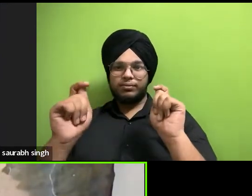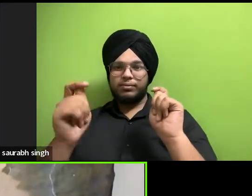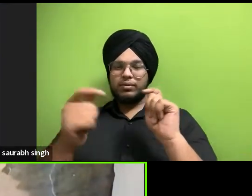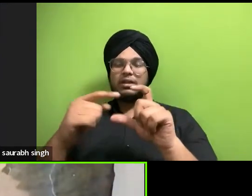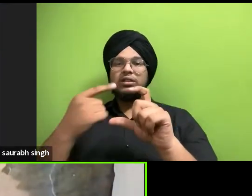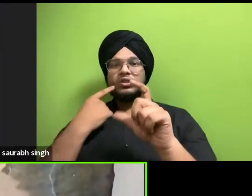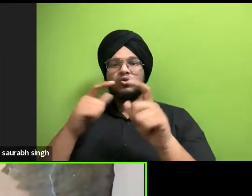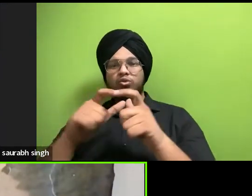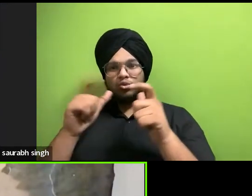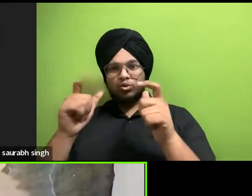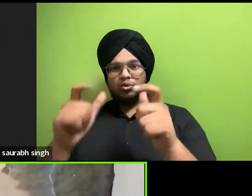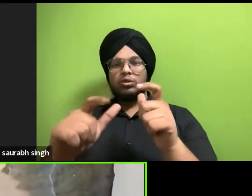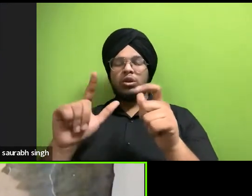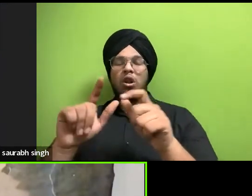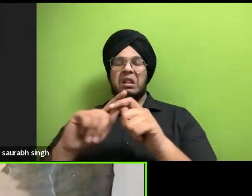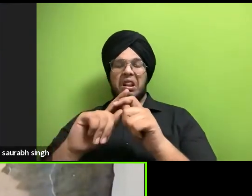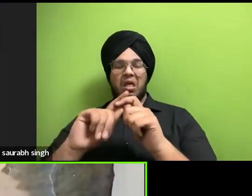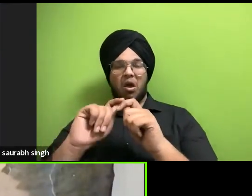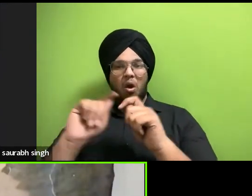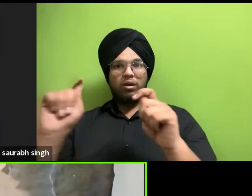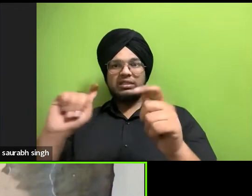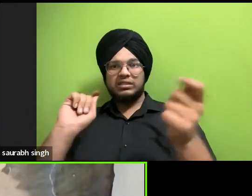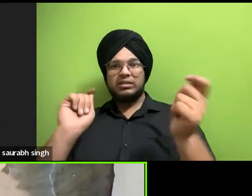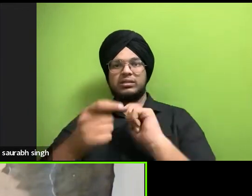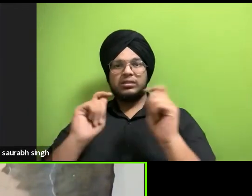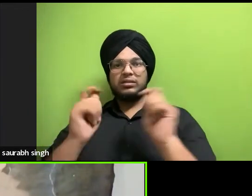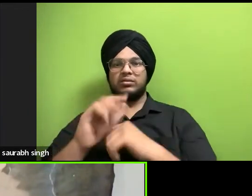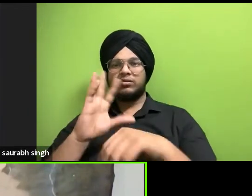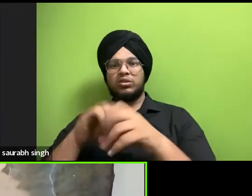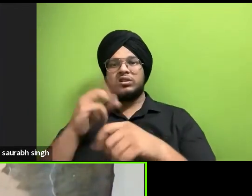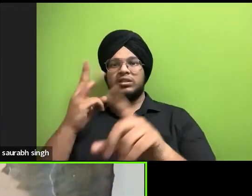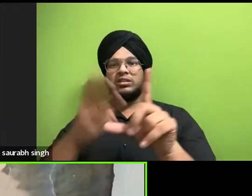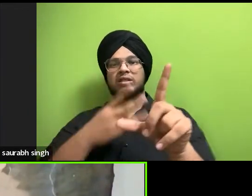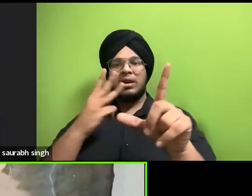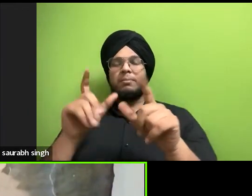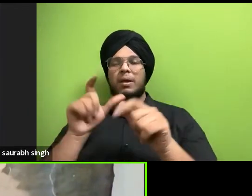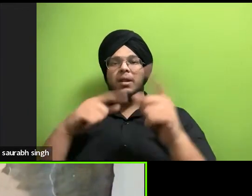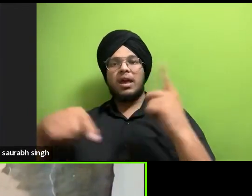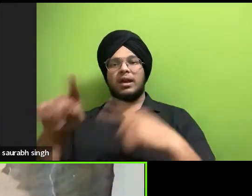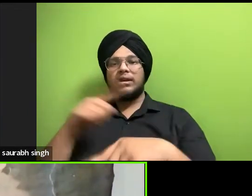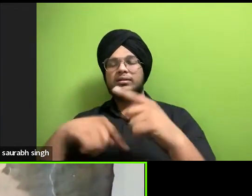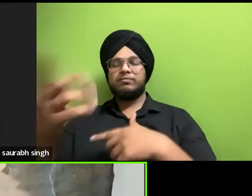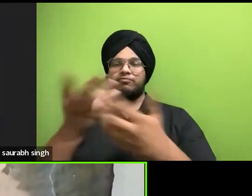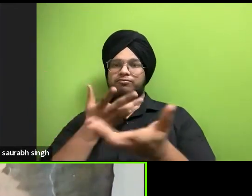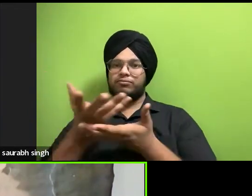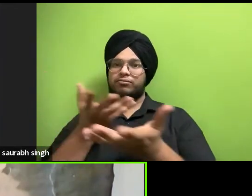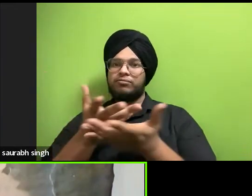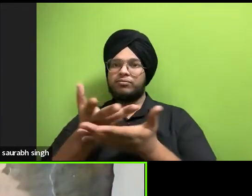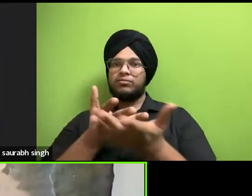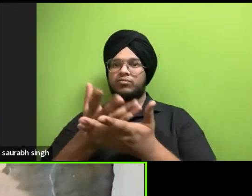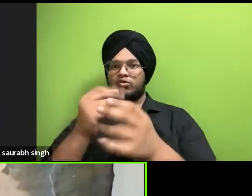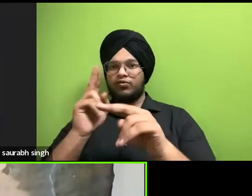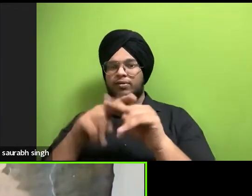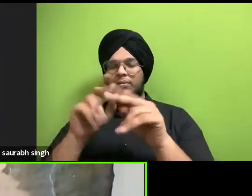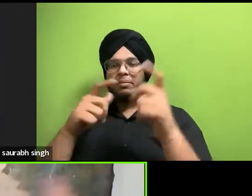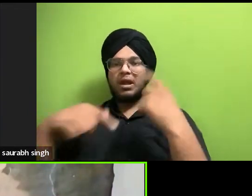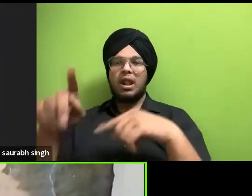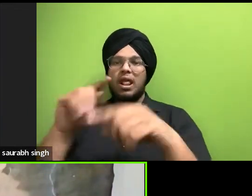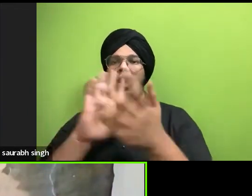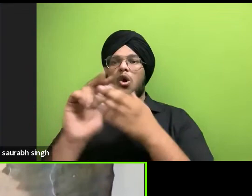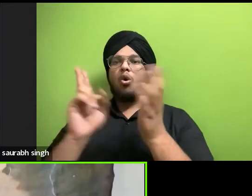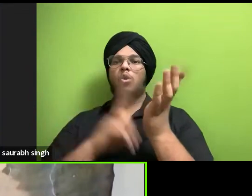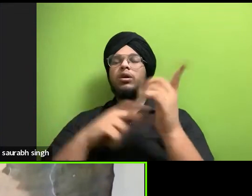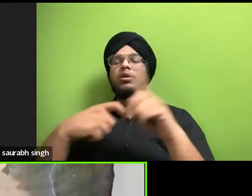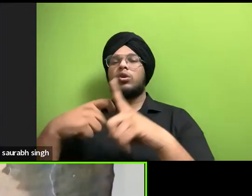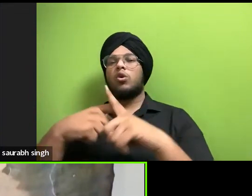was long in gestation that included 3 years of public consultation, asking the people of Hong Kong in